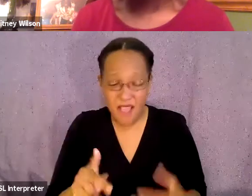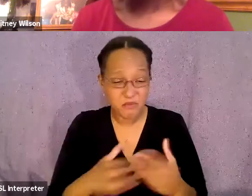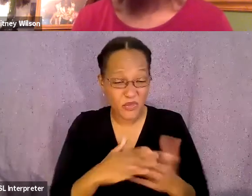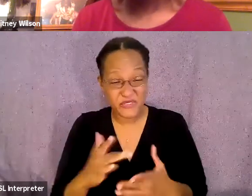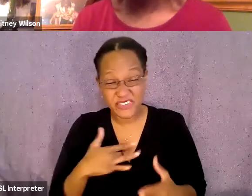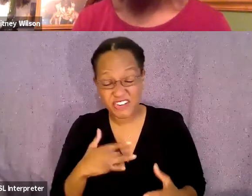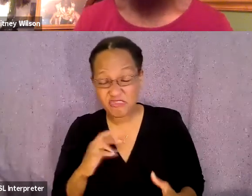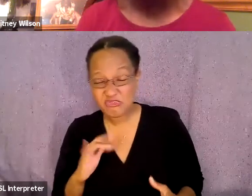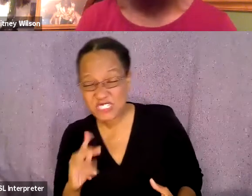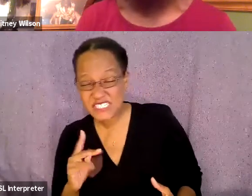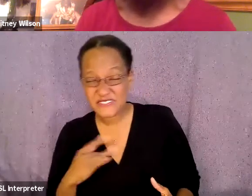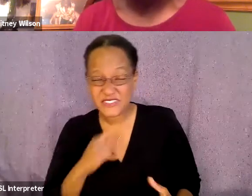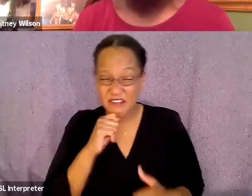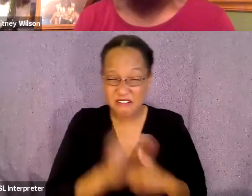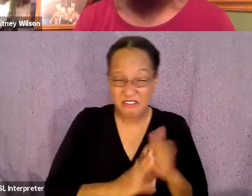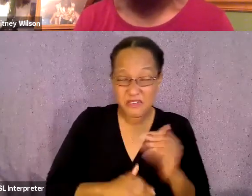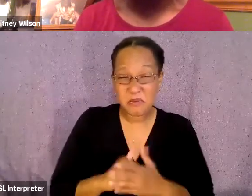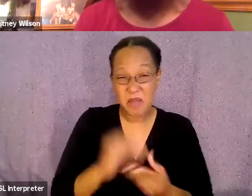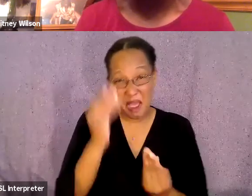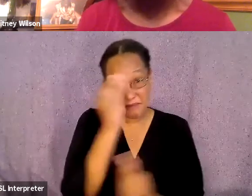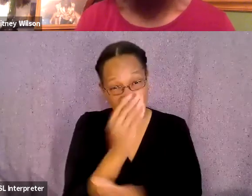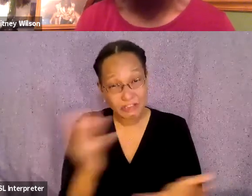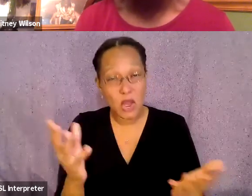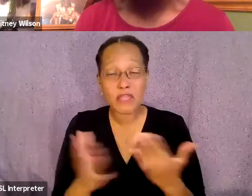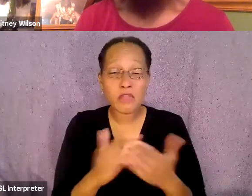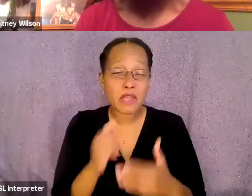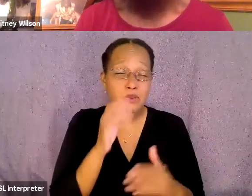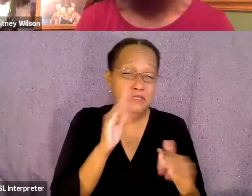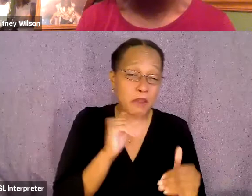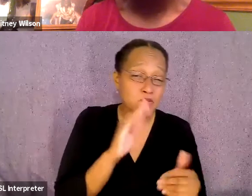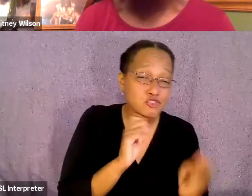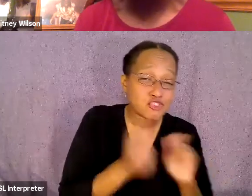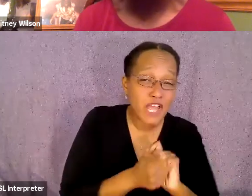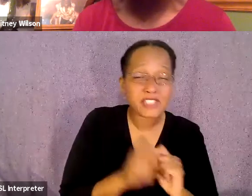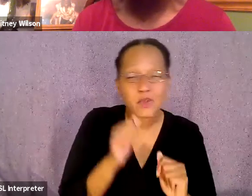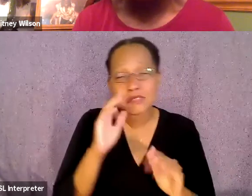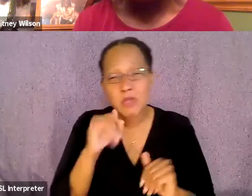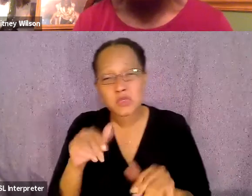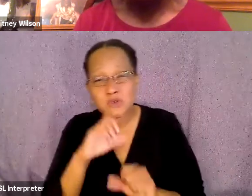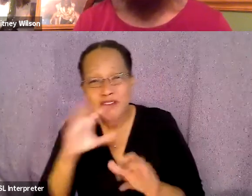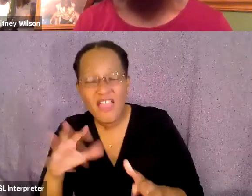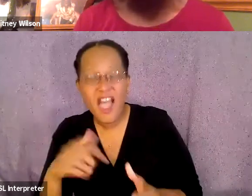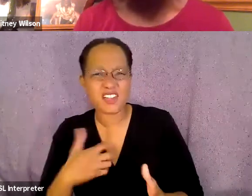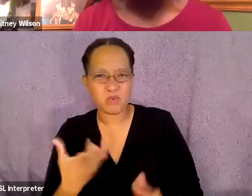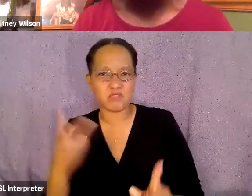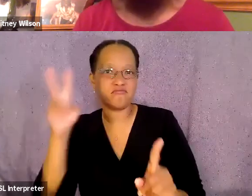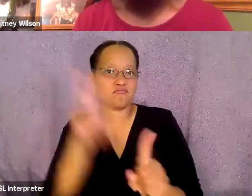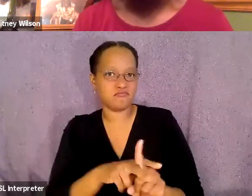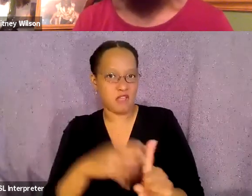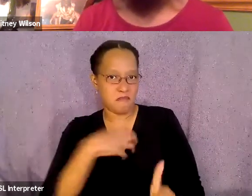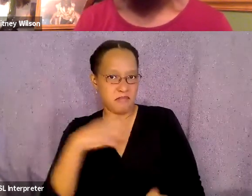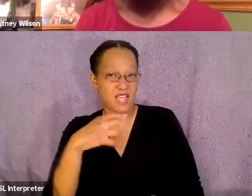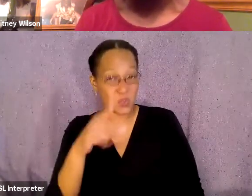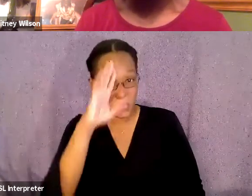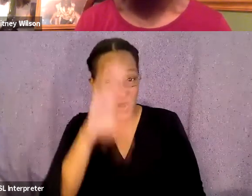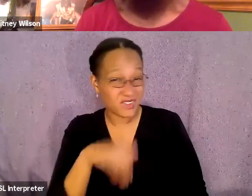how I feel. Even if I don't expect this to change or you to do anything about it, I just wanna register the complaint so that you know that it's not okay.